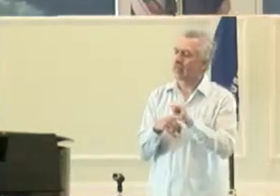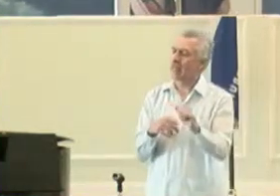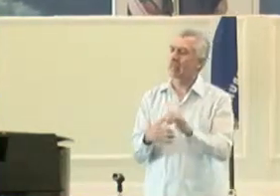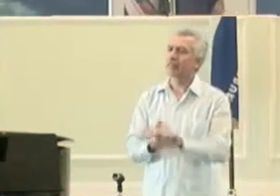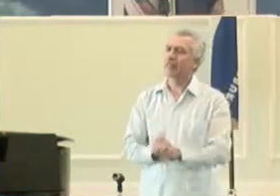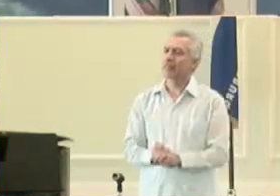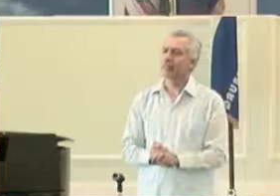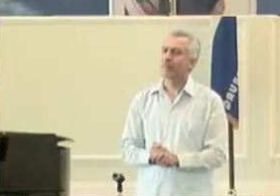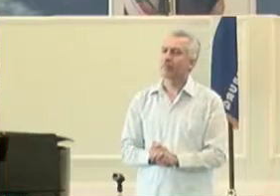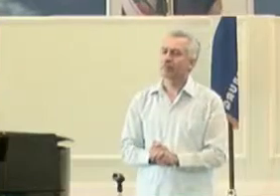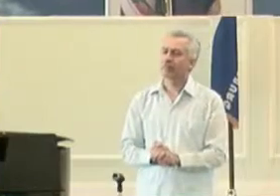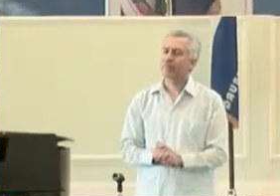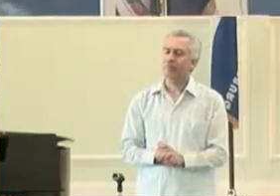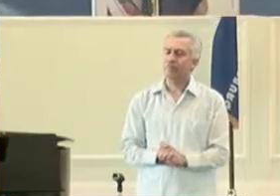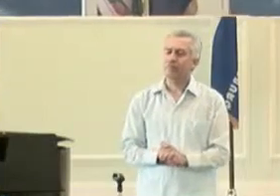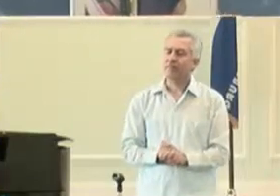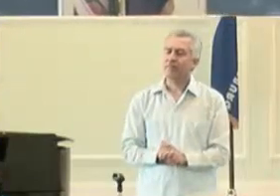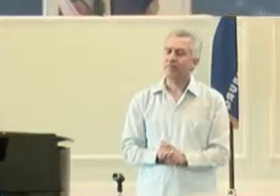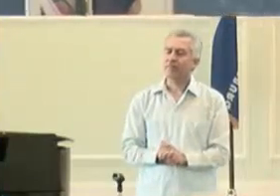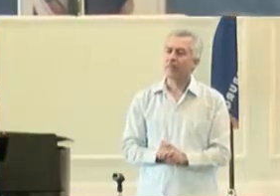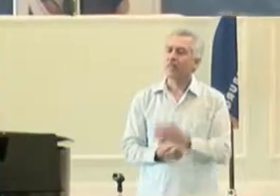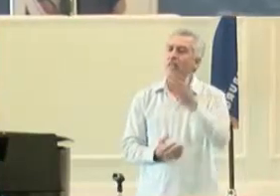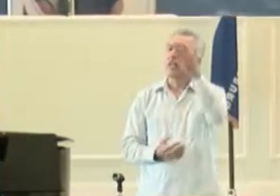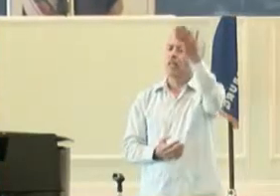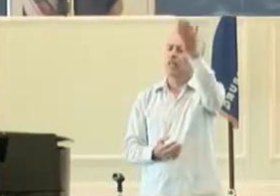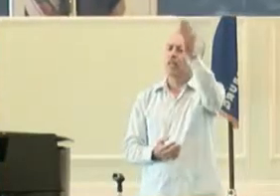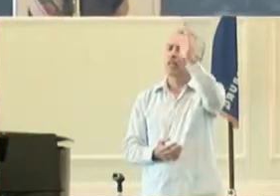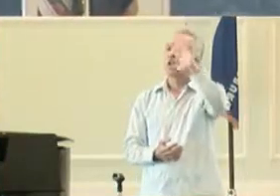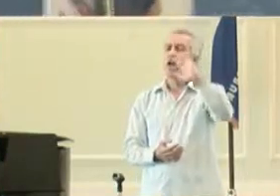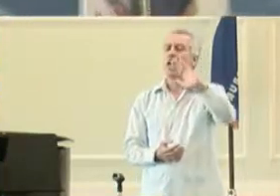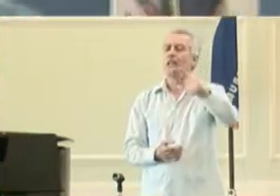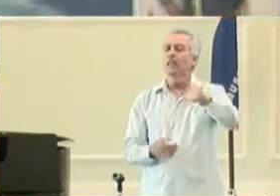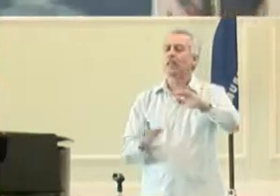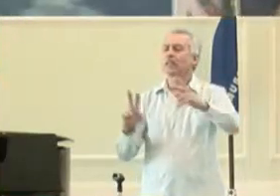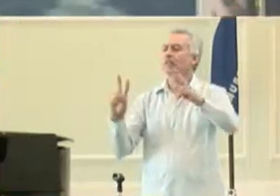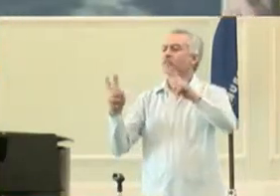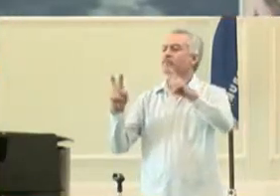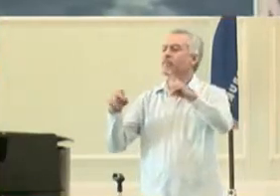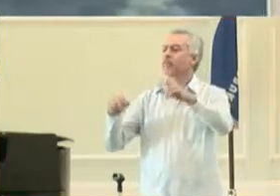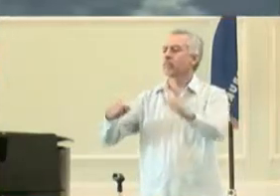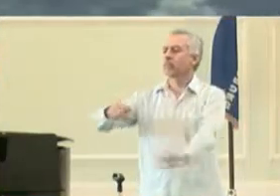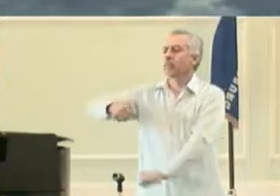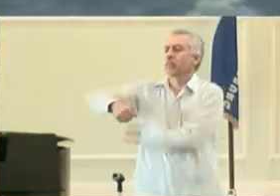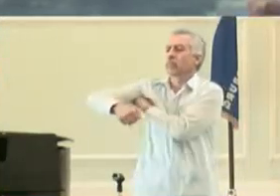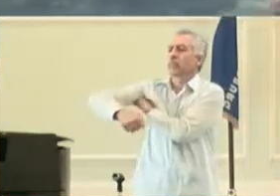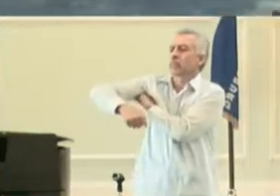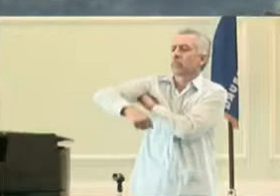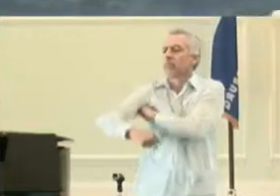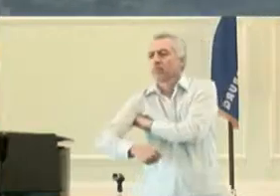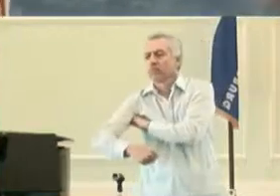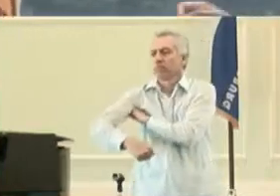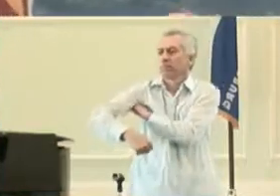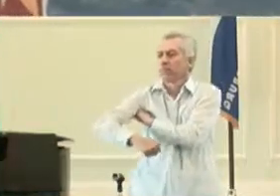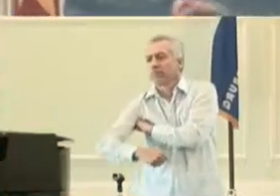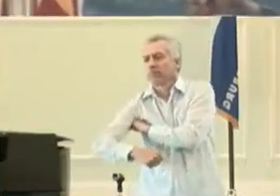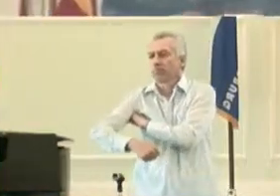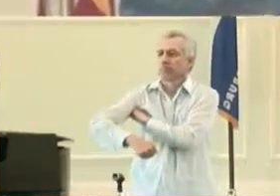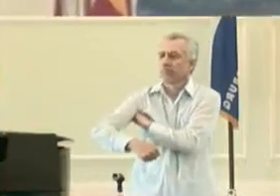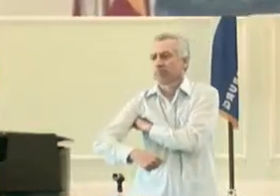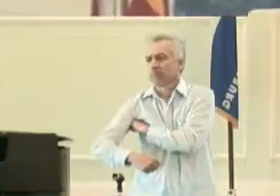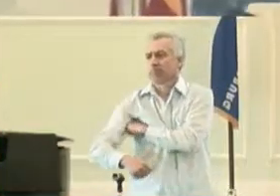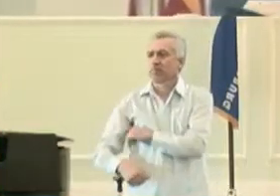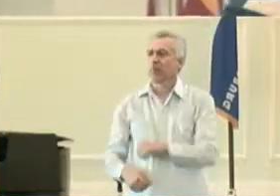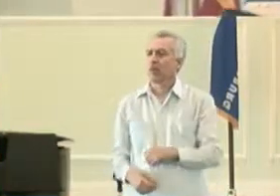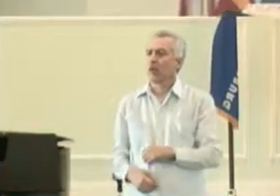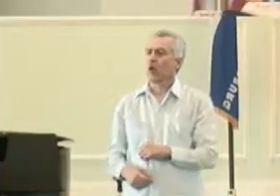God a crutch in your life? Is God like Santa Claus in your